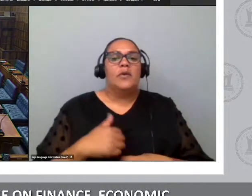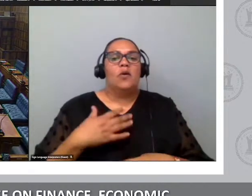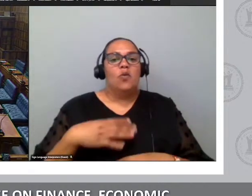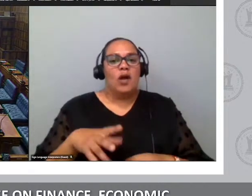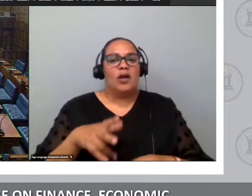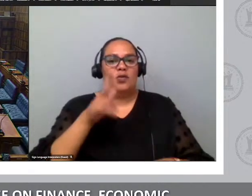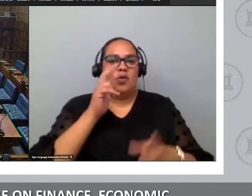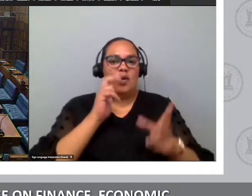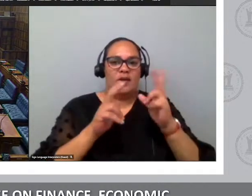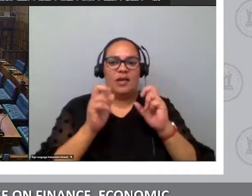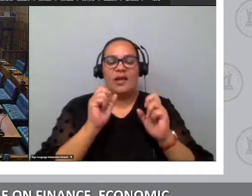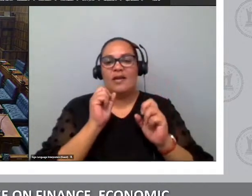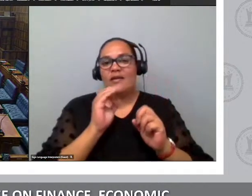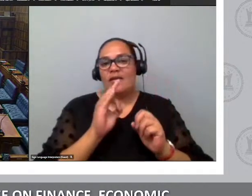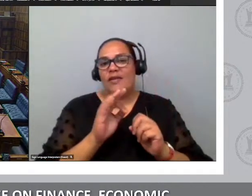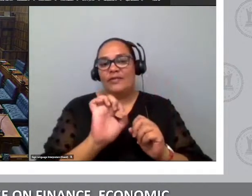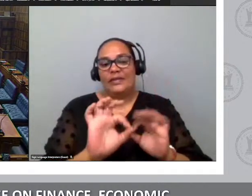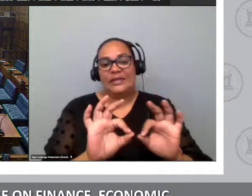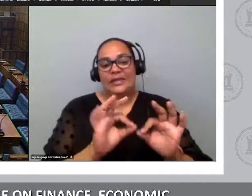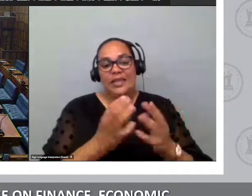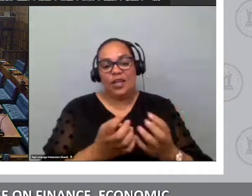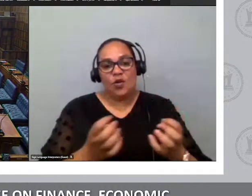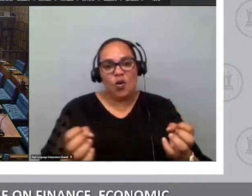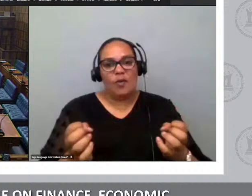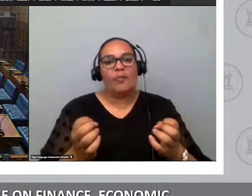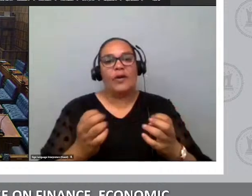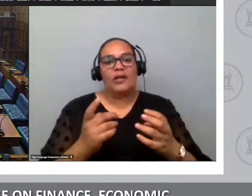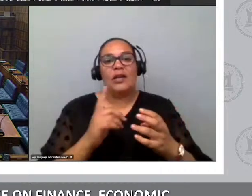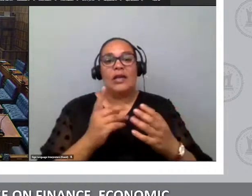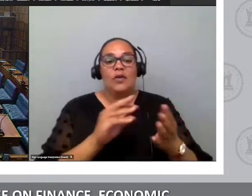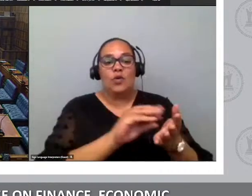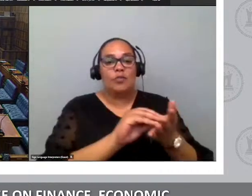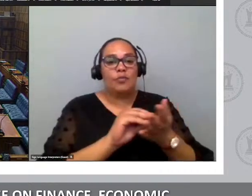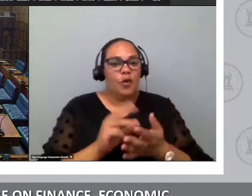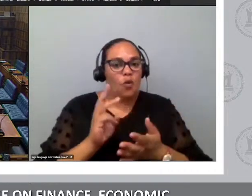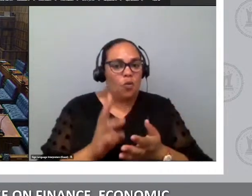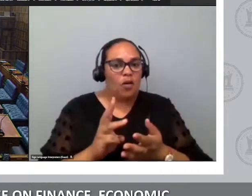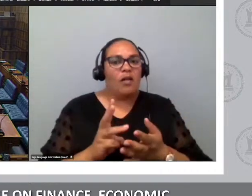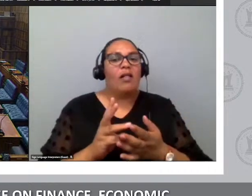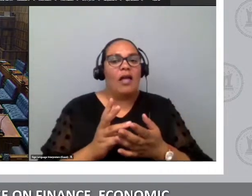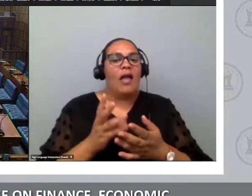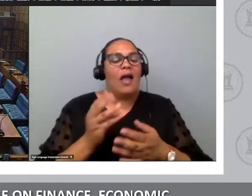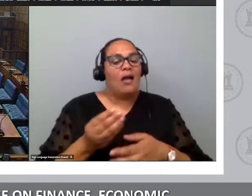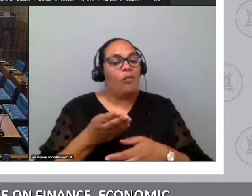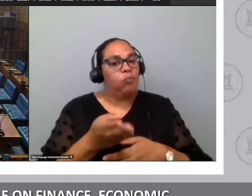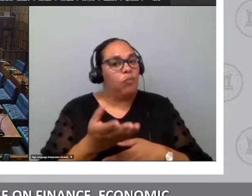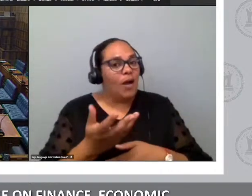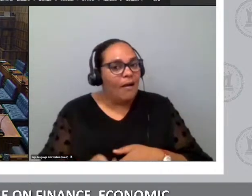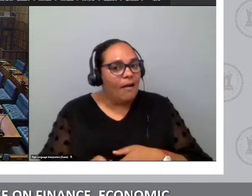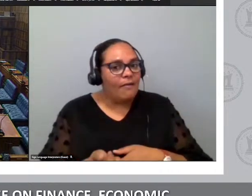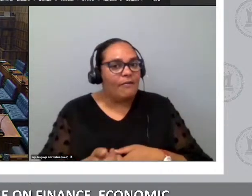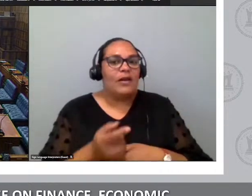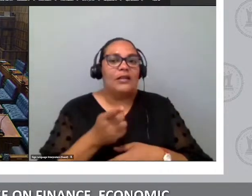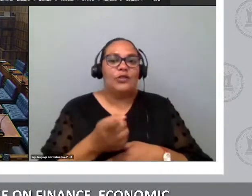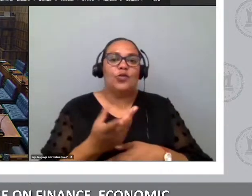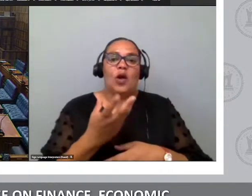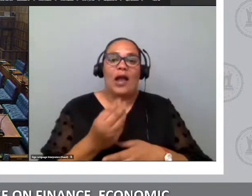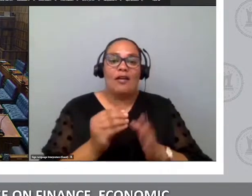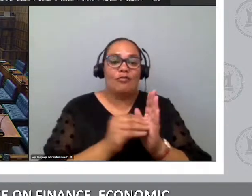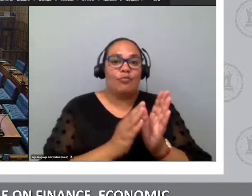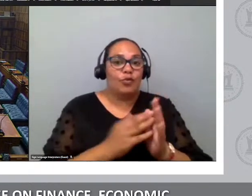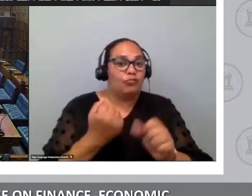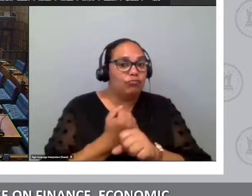to hear whether that that equipment that was about to be imported have landed whether they have been put